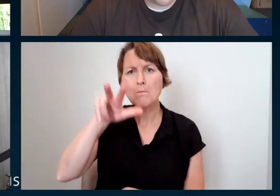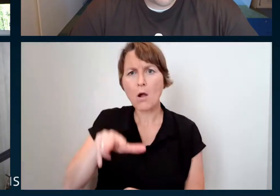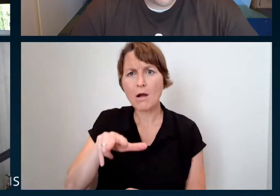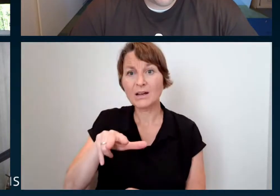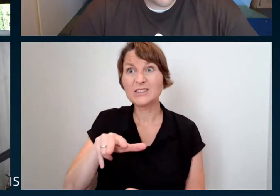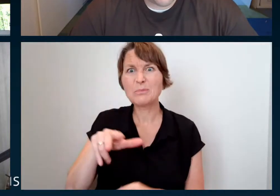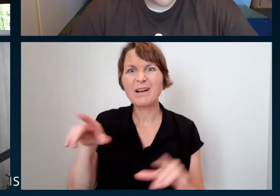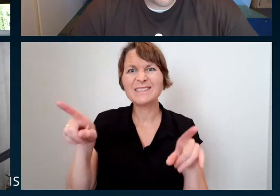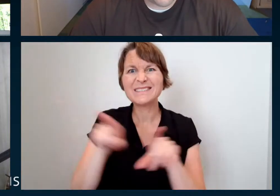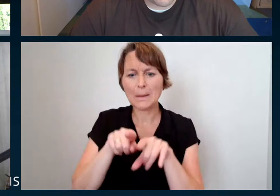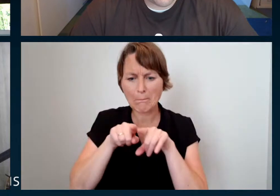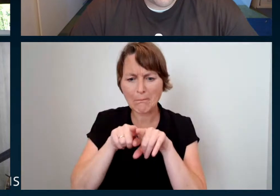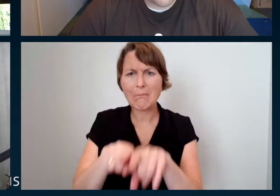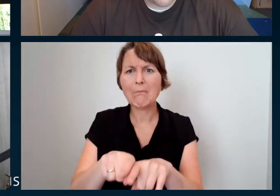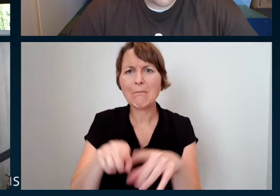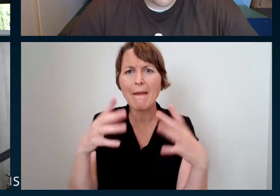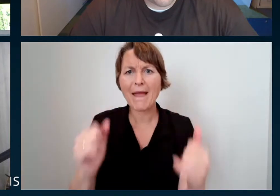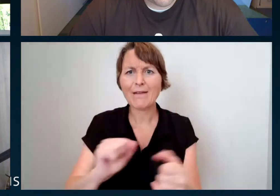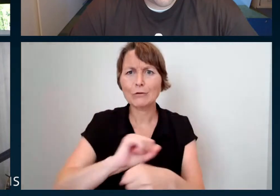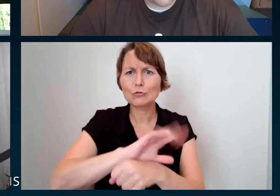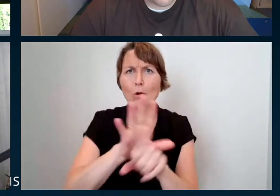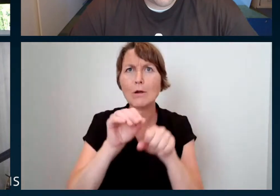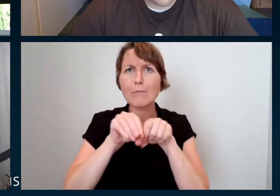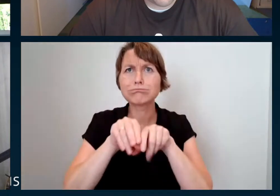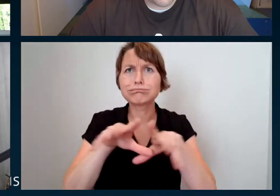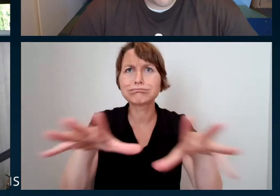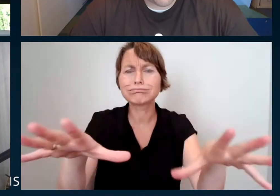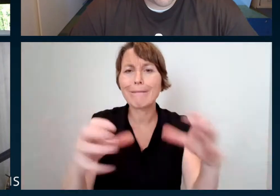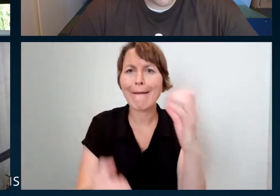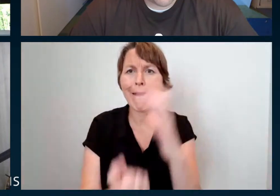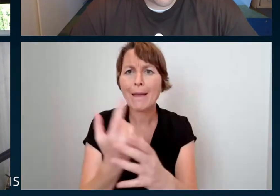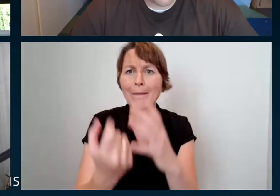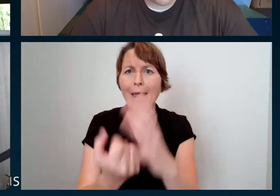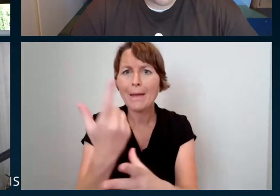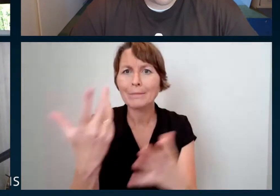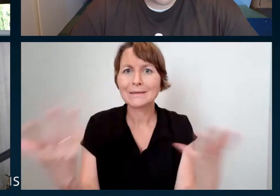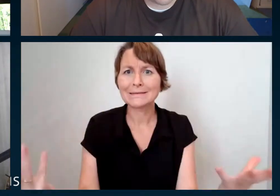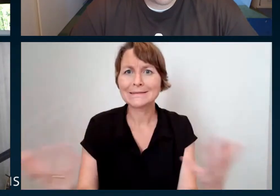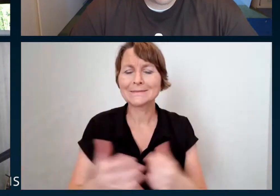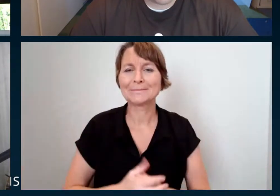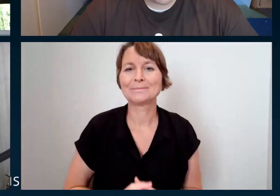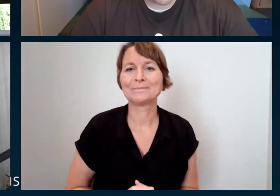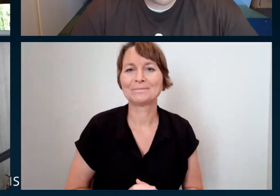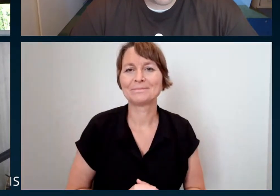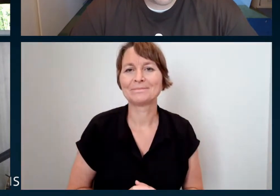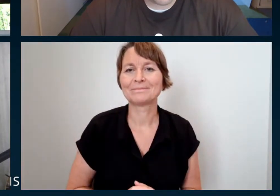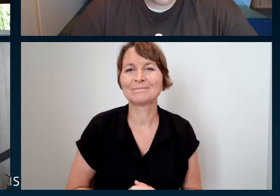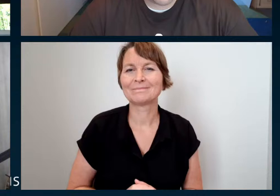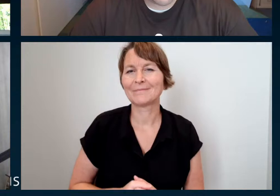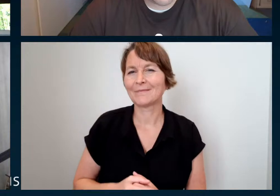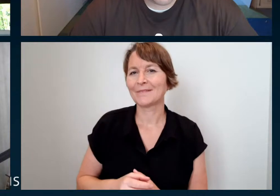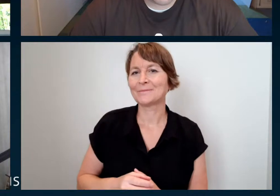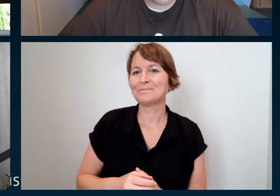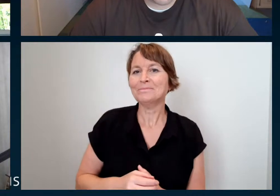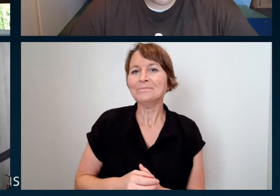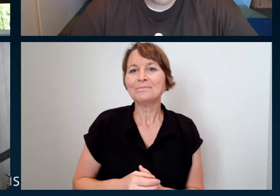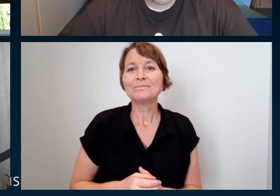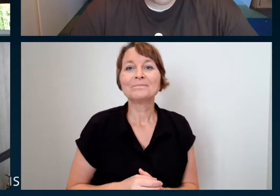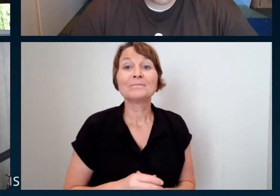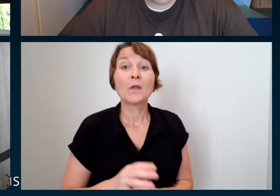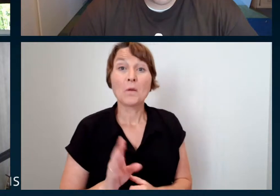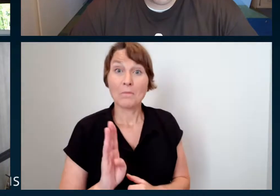How did you manage it the last months? Well, the funny thing was I was on holiday when I got the